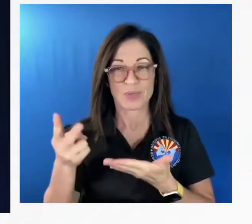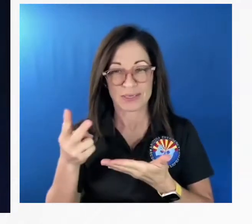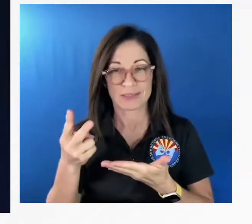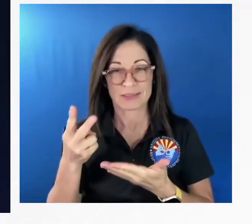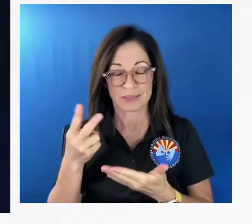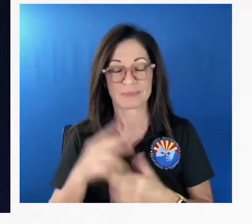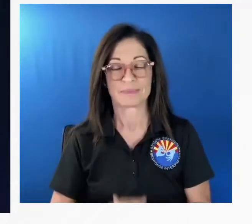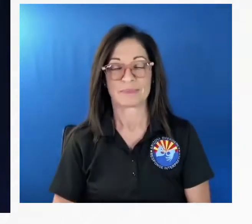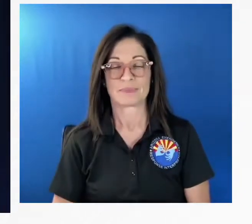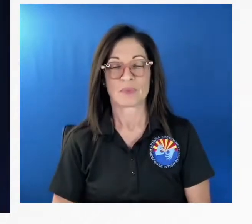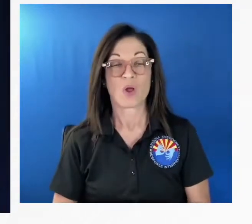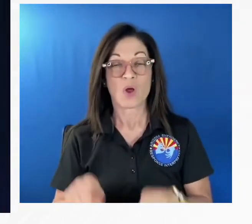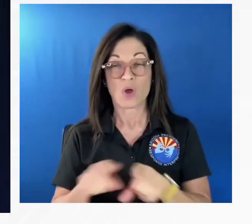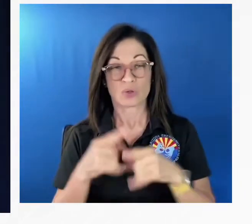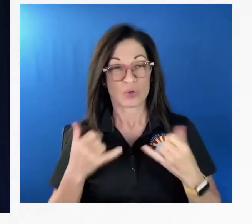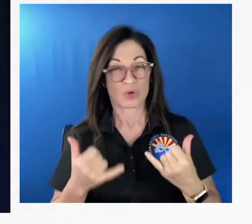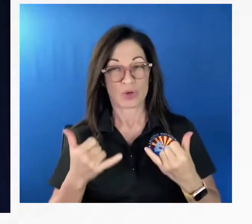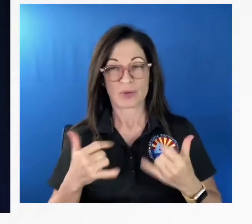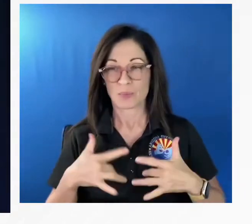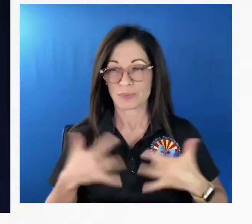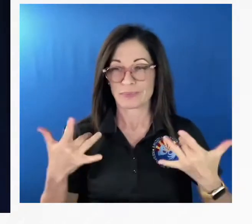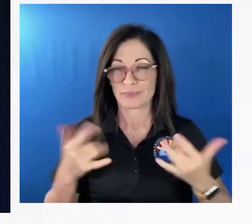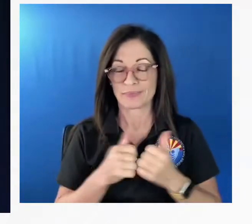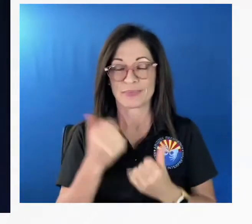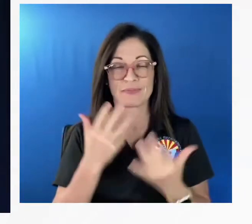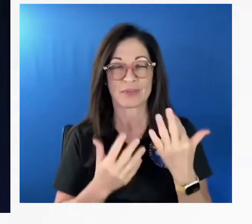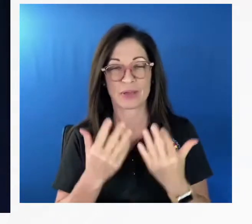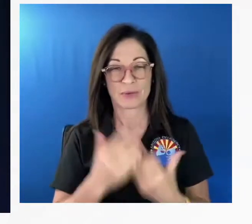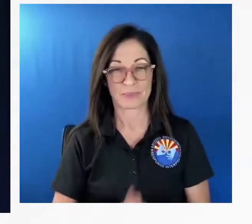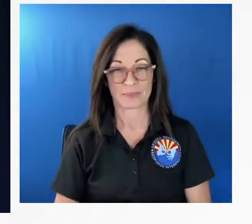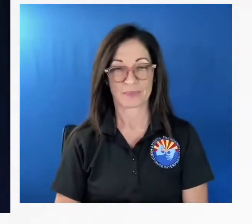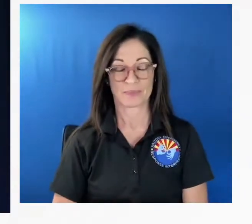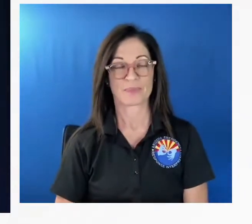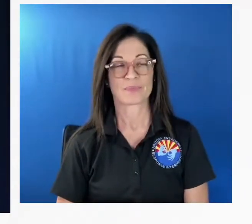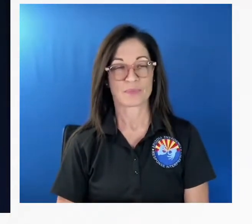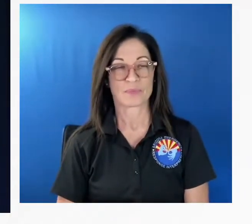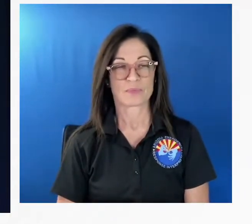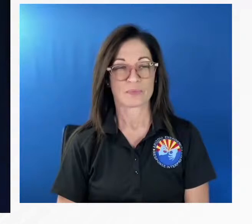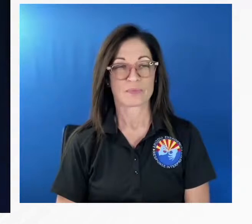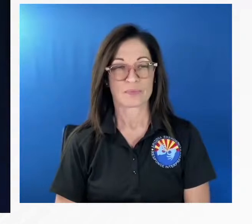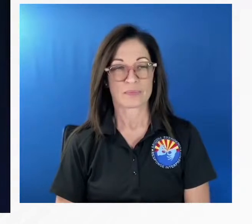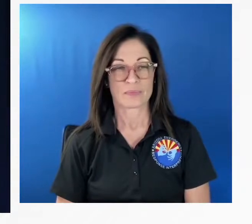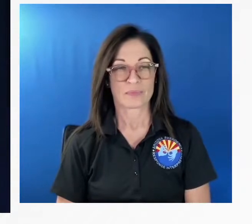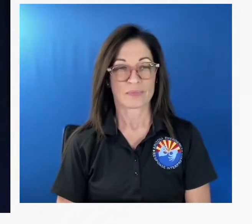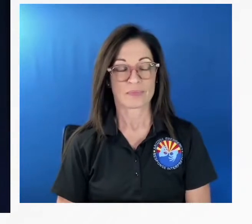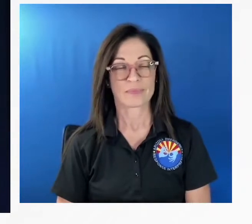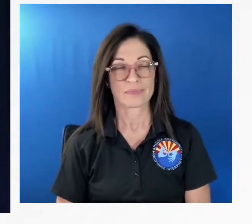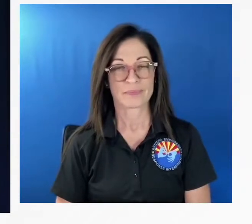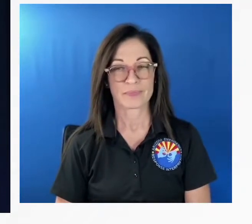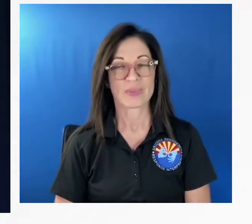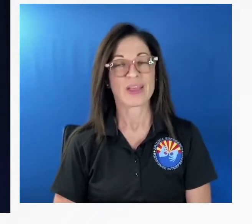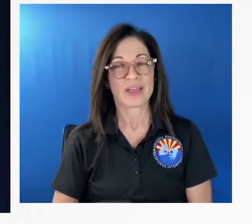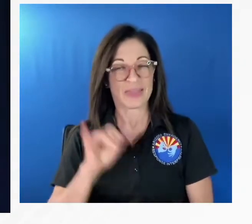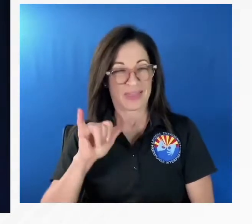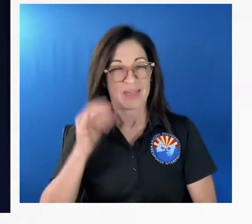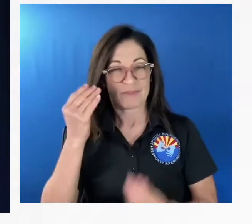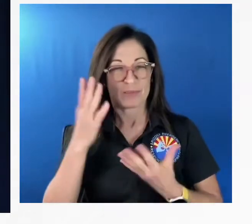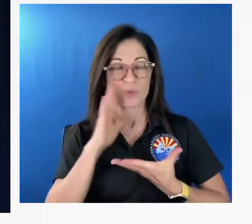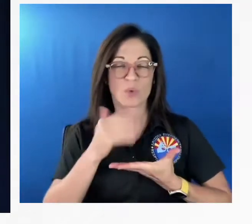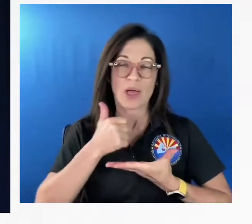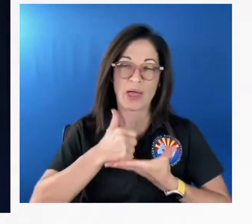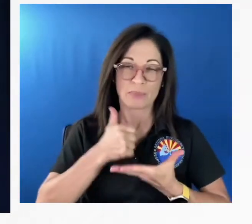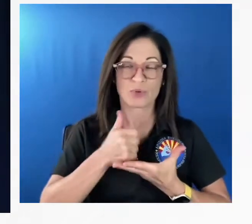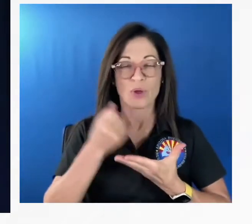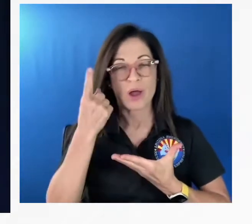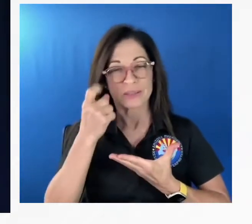what our current status is. And I think that will set you up well for then the deeper dive that the team will then, when they